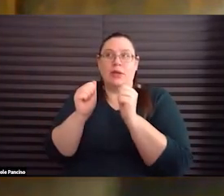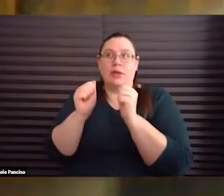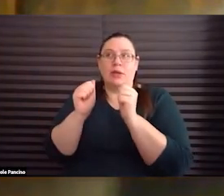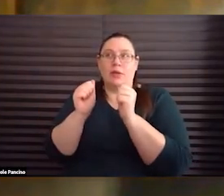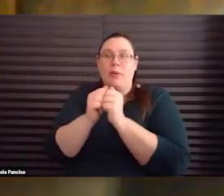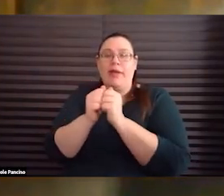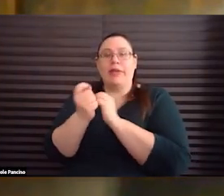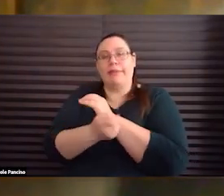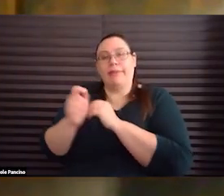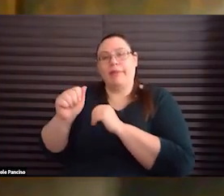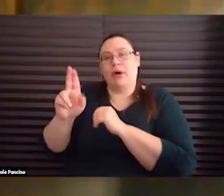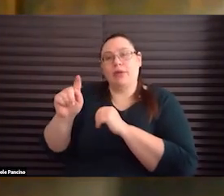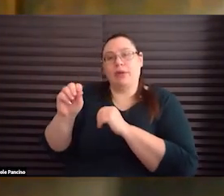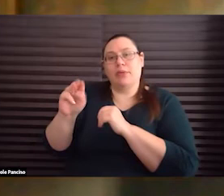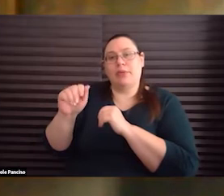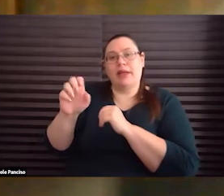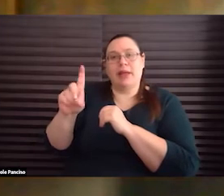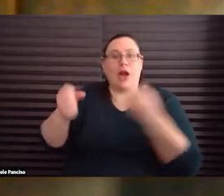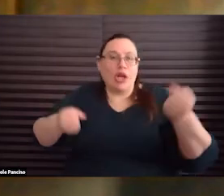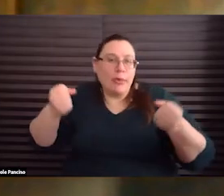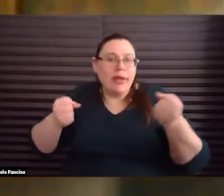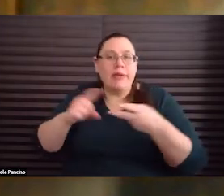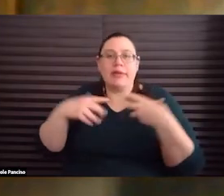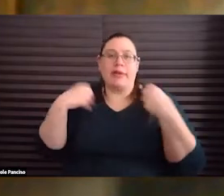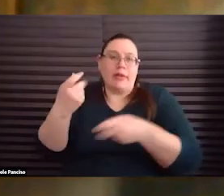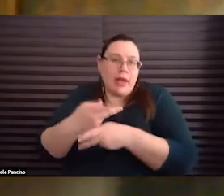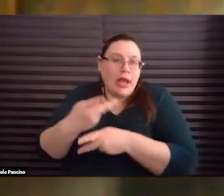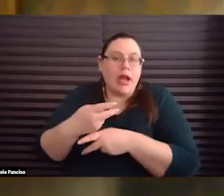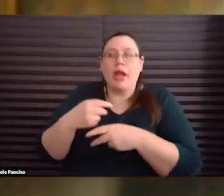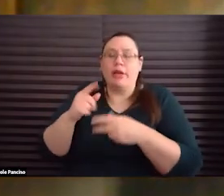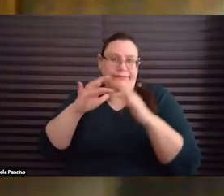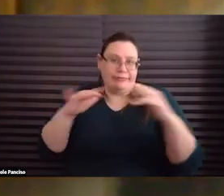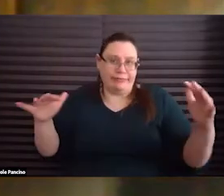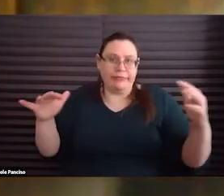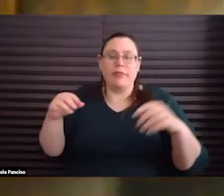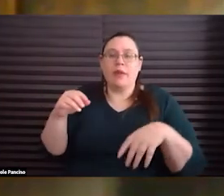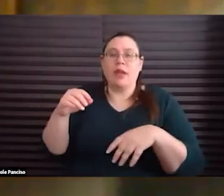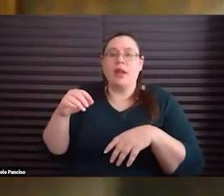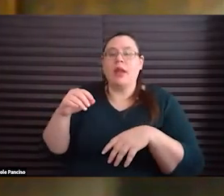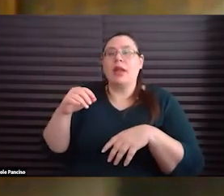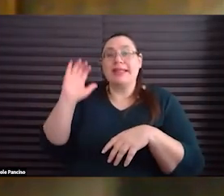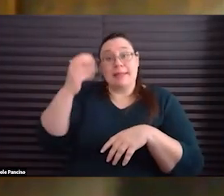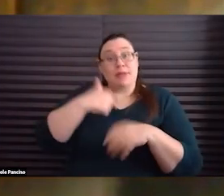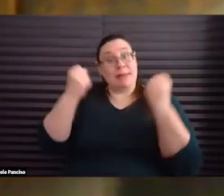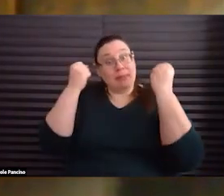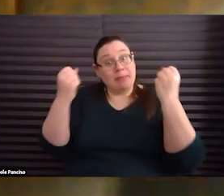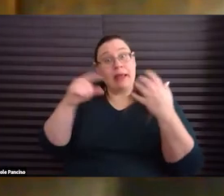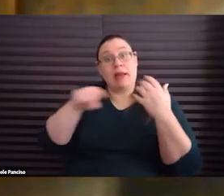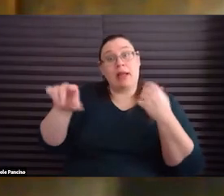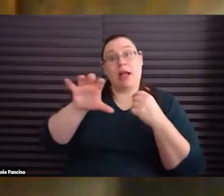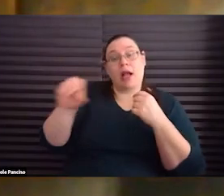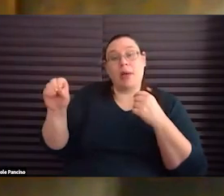automated automobiles and healthcare, et cetera. It still seems to me that so many of these companies